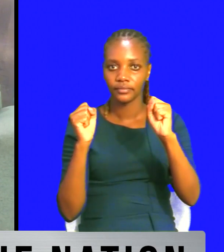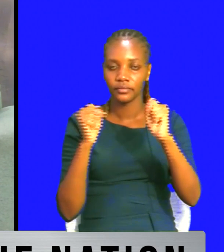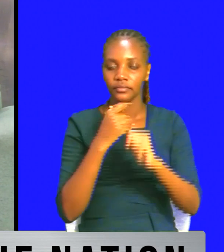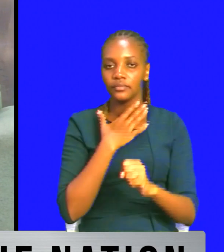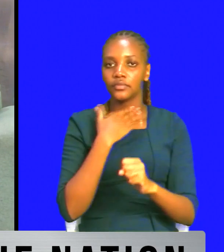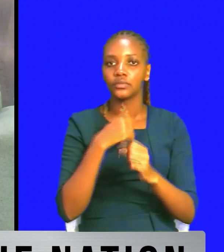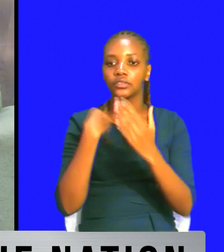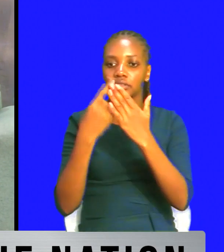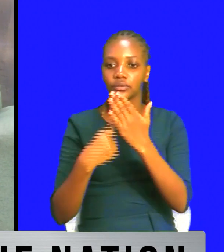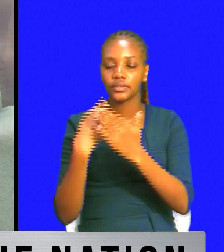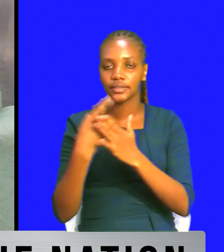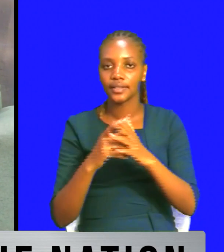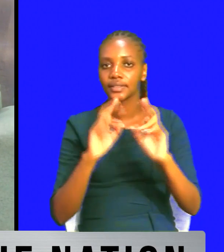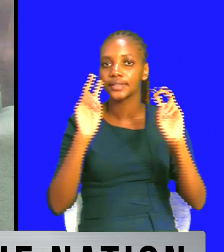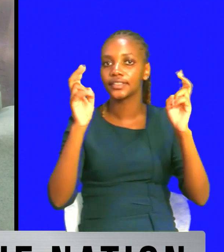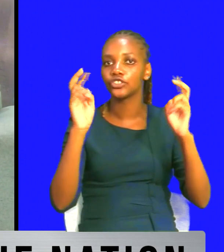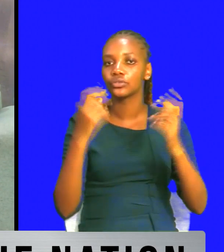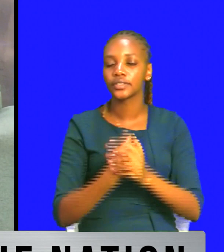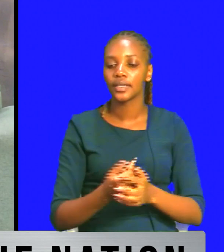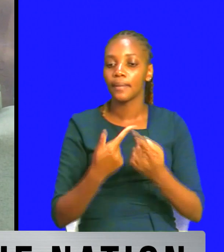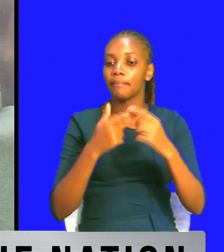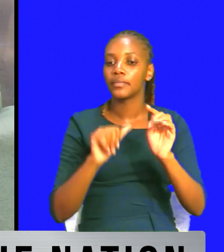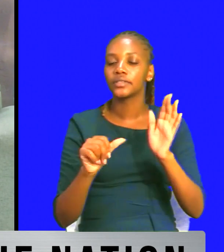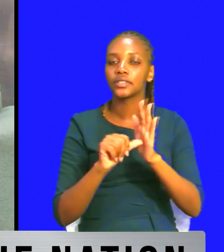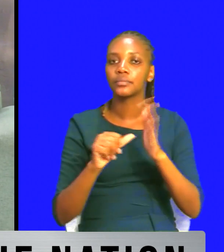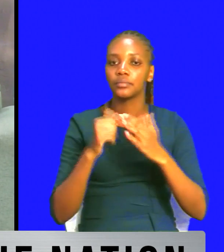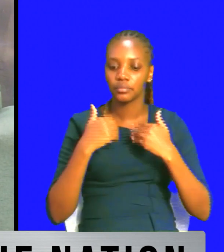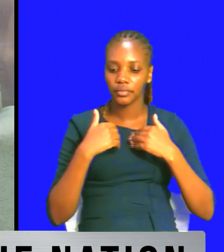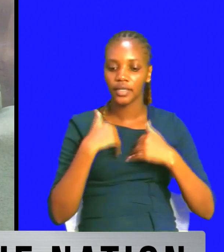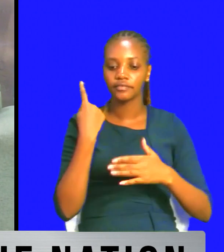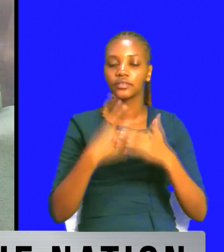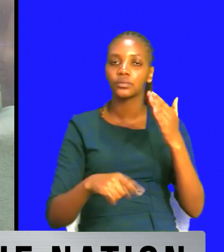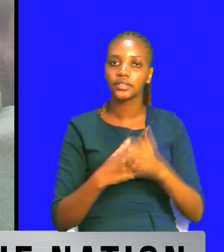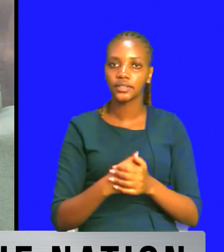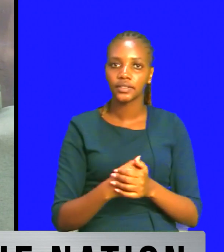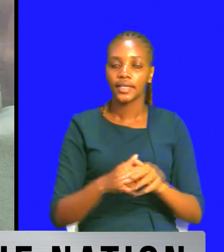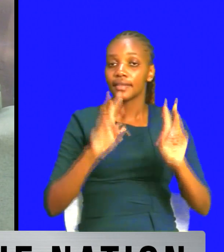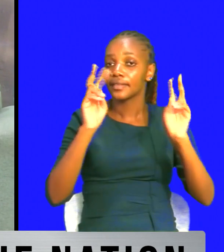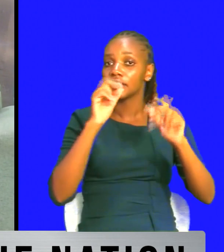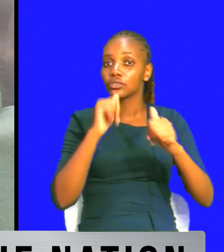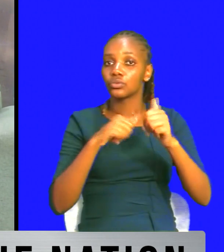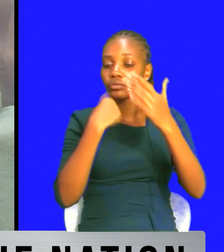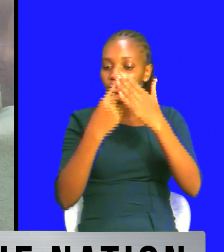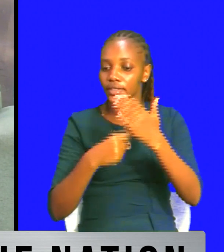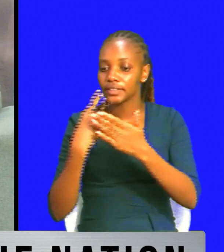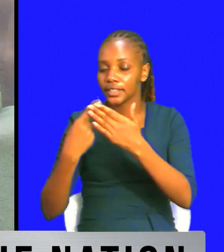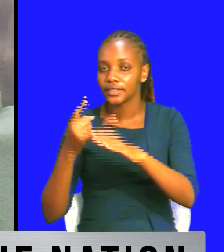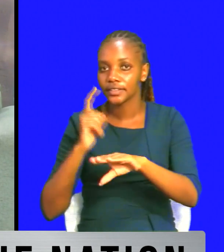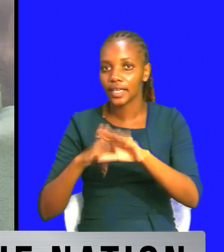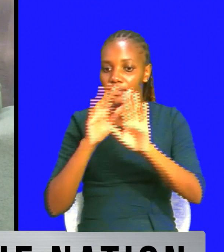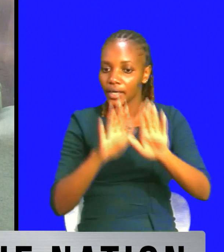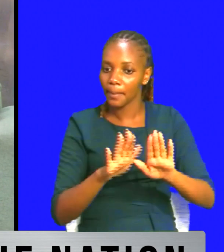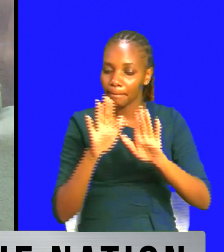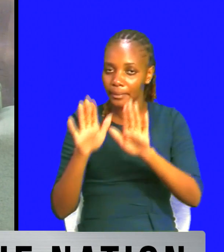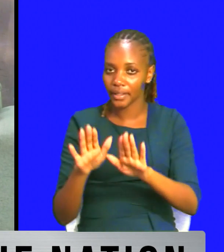wanted to discuss issues. Right. But then now the problem we have is that the issues that were discussed in the campaign don't